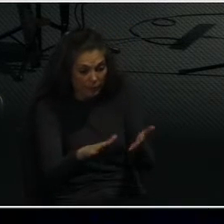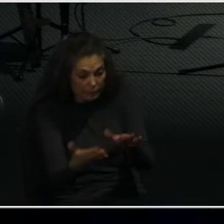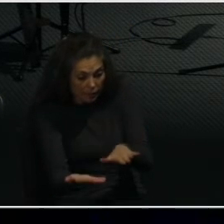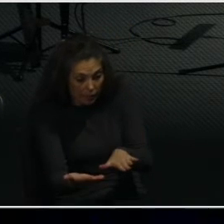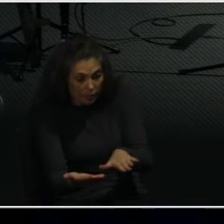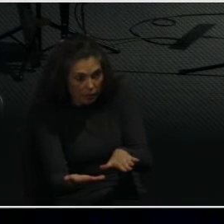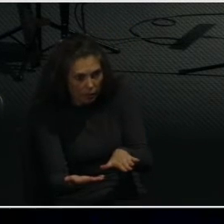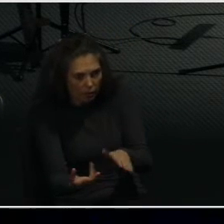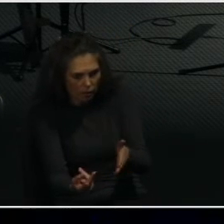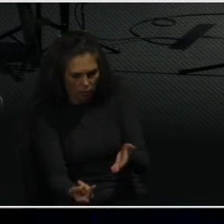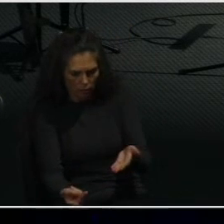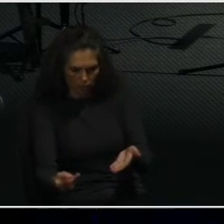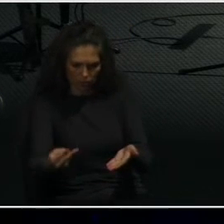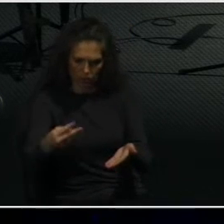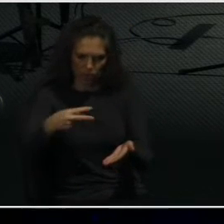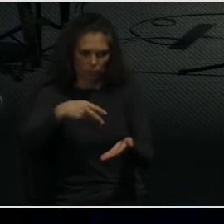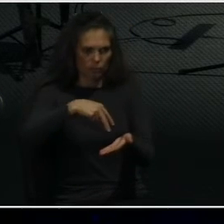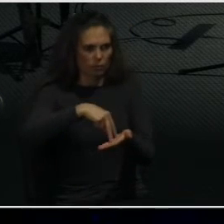Life happens.